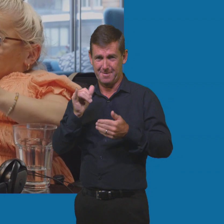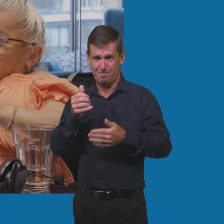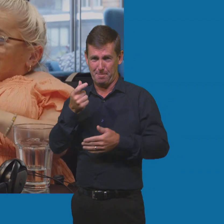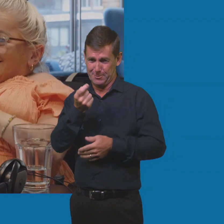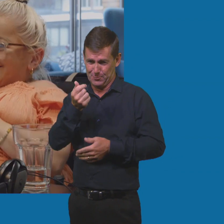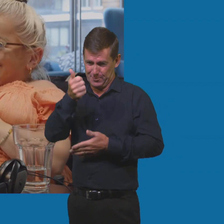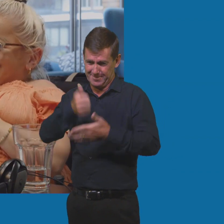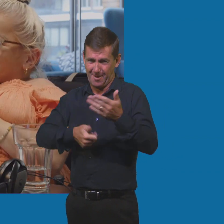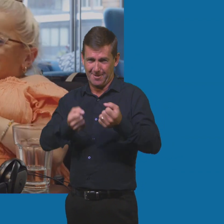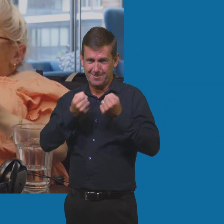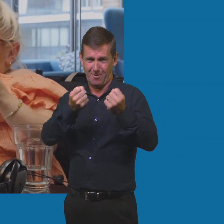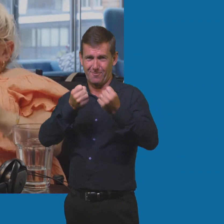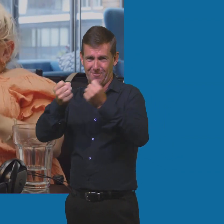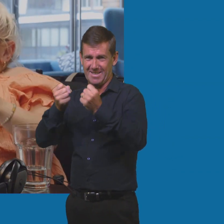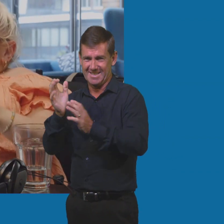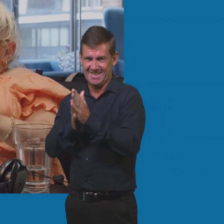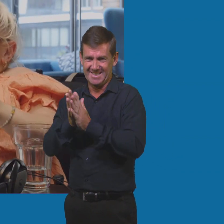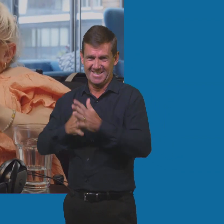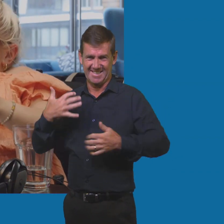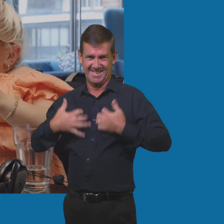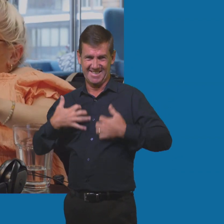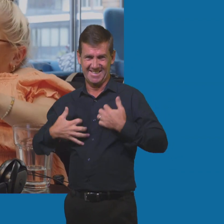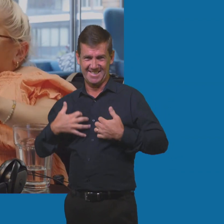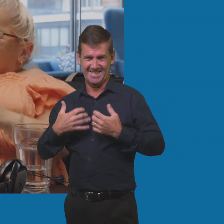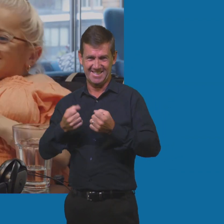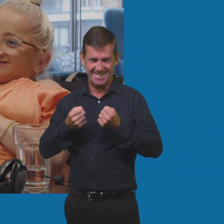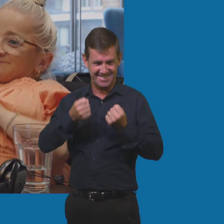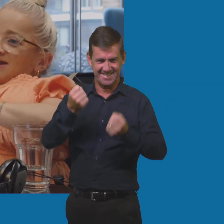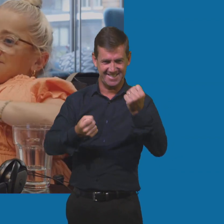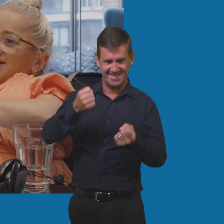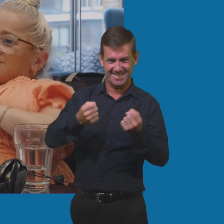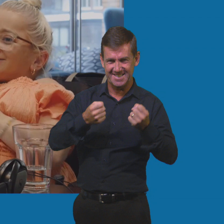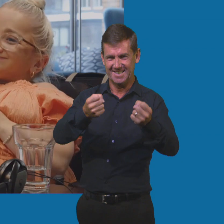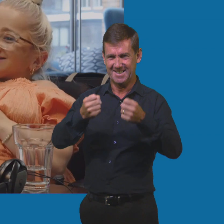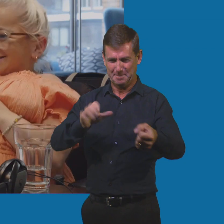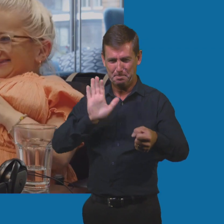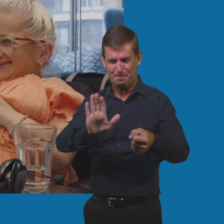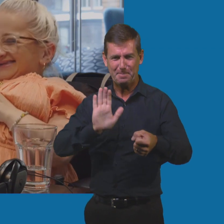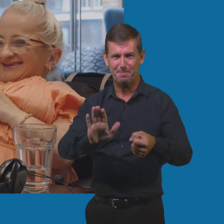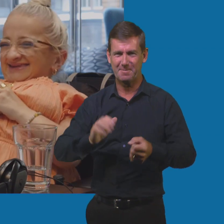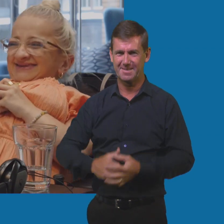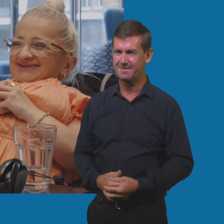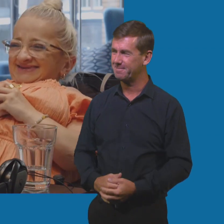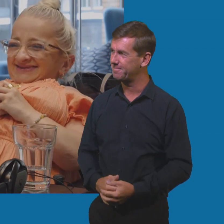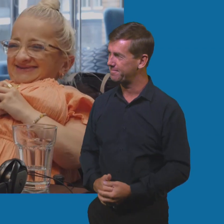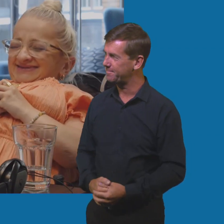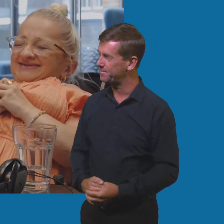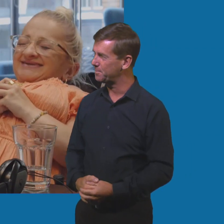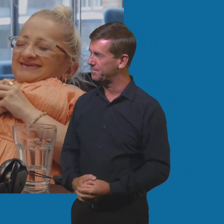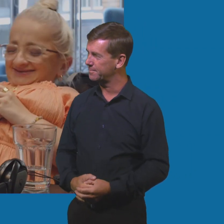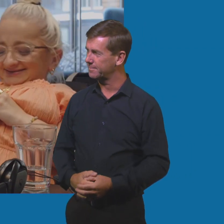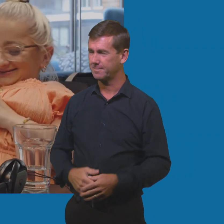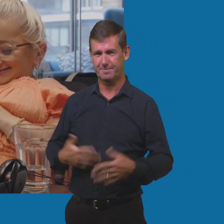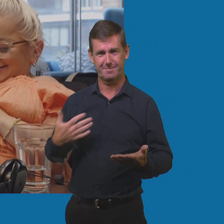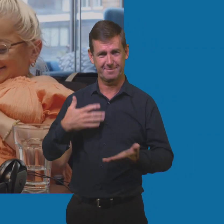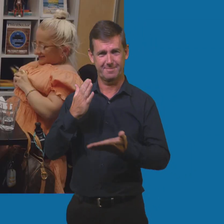vroom vroom. Exciting. That's how I can't boom boom boom. That's what they sound like. Beep beep. But absolutely, as you